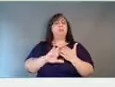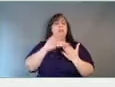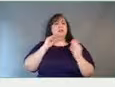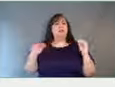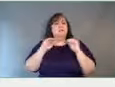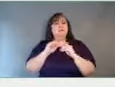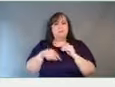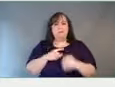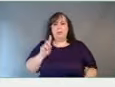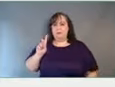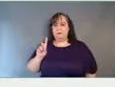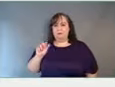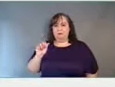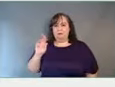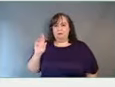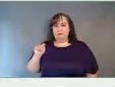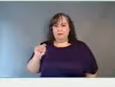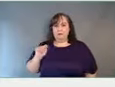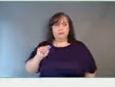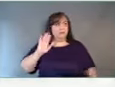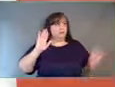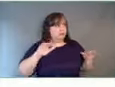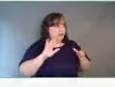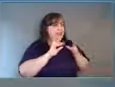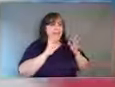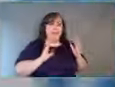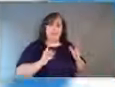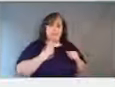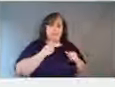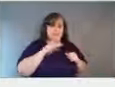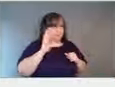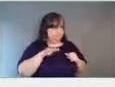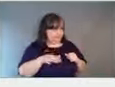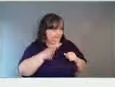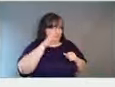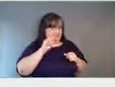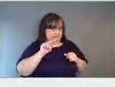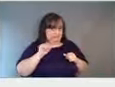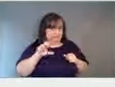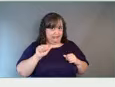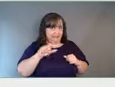Is NASA really crashing a spacecraft into an asteroid?